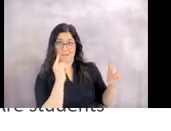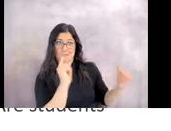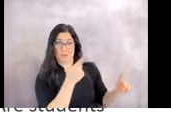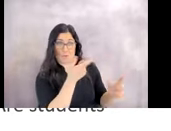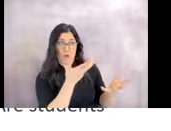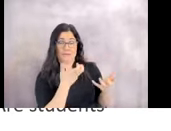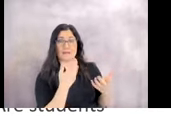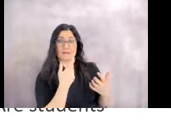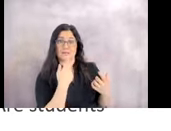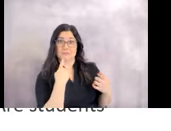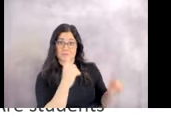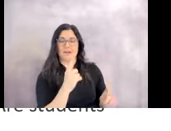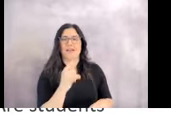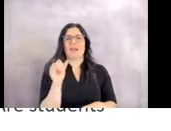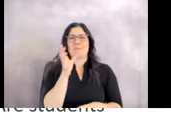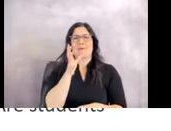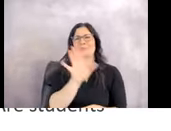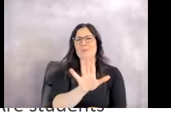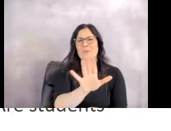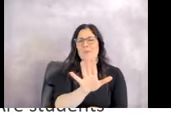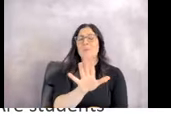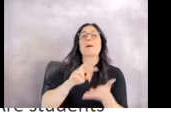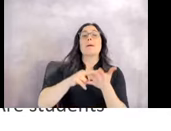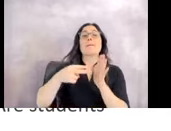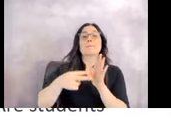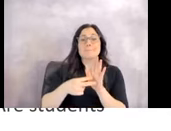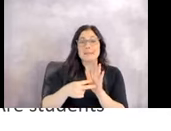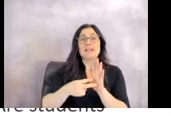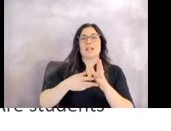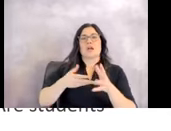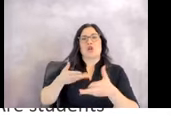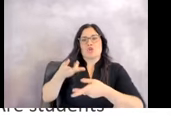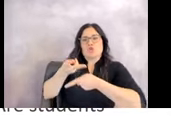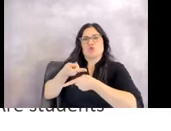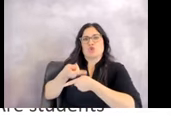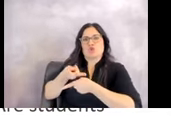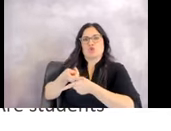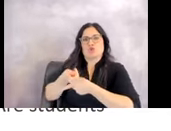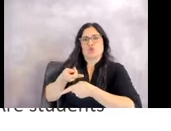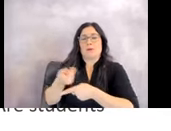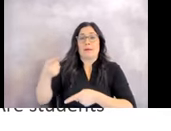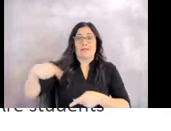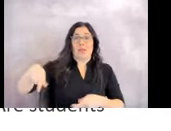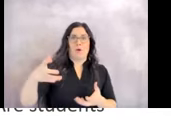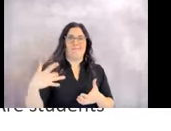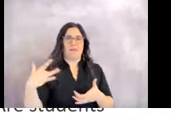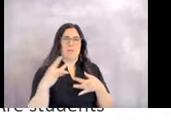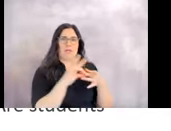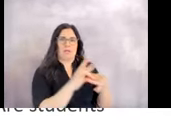not their mother, but nurture is the term that they use. They want it to feel like they belong.